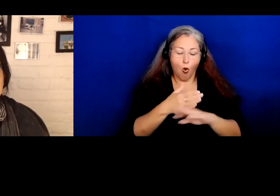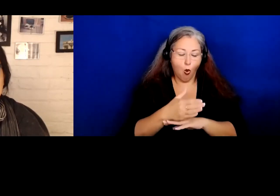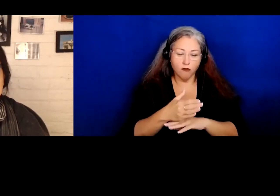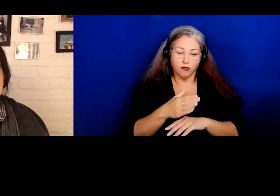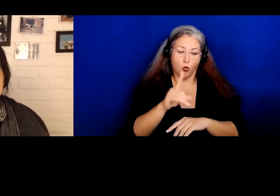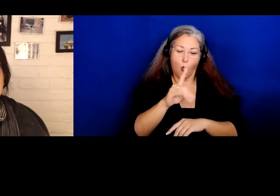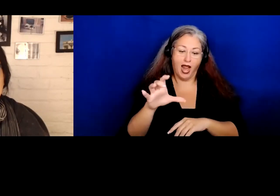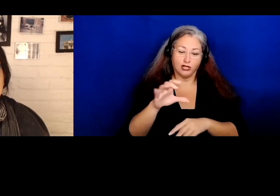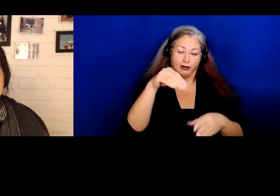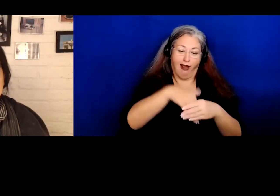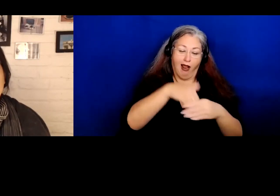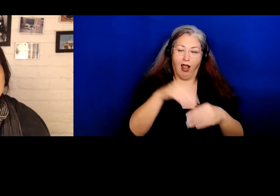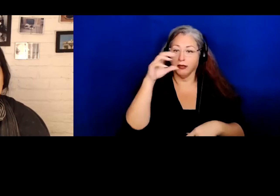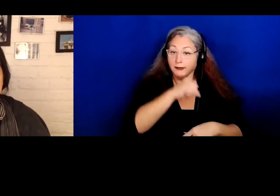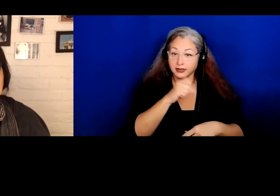clock-ins.